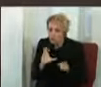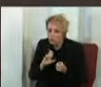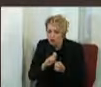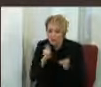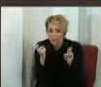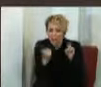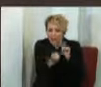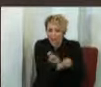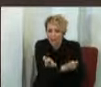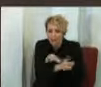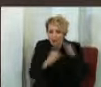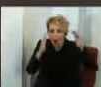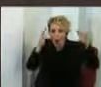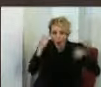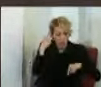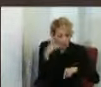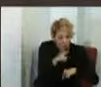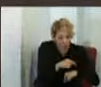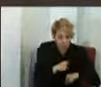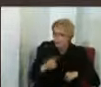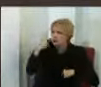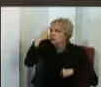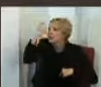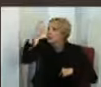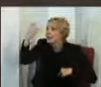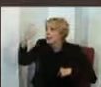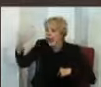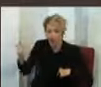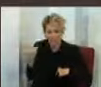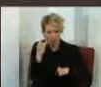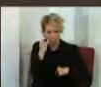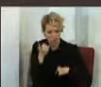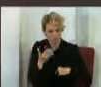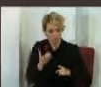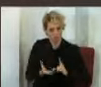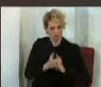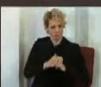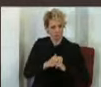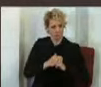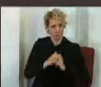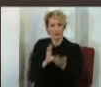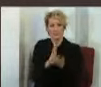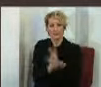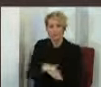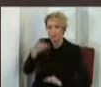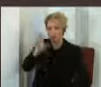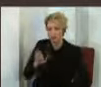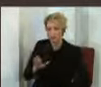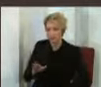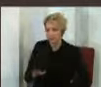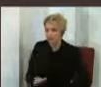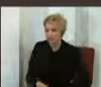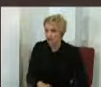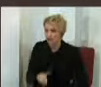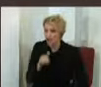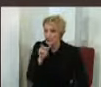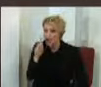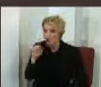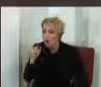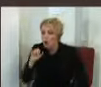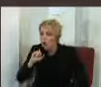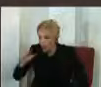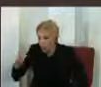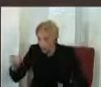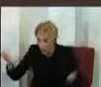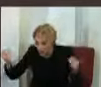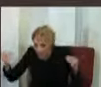change, that you would hope for, that you would dream about if you were God? Because it's not rhetorical. Come